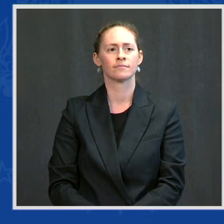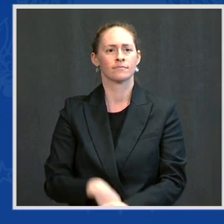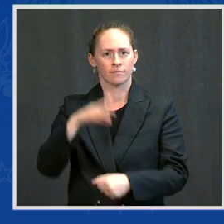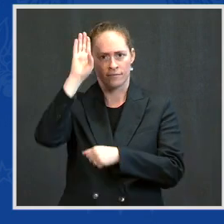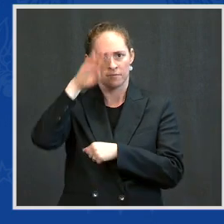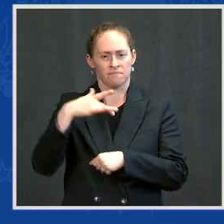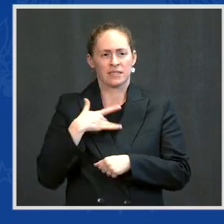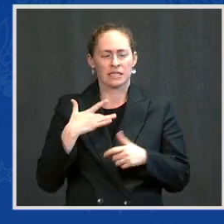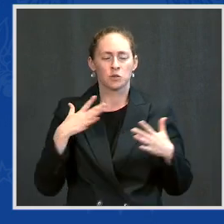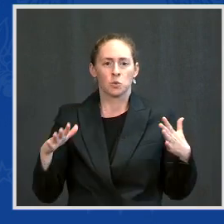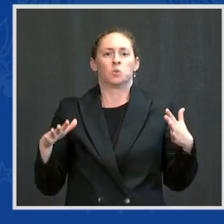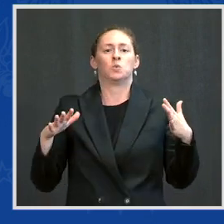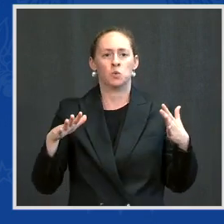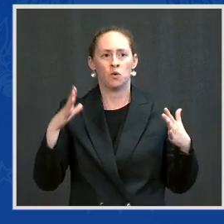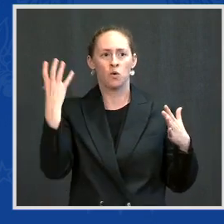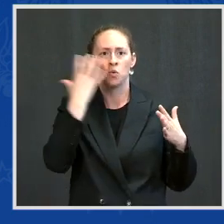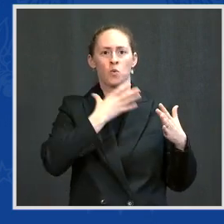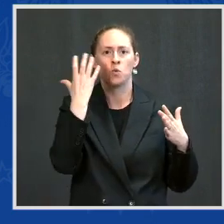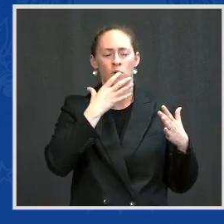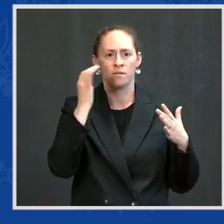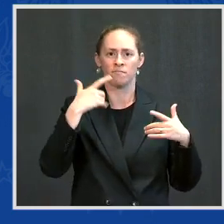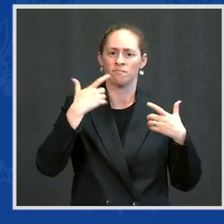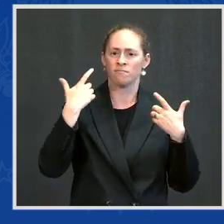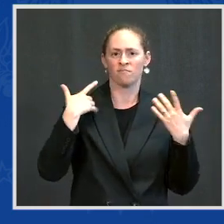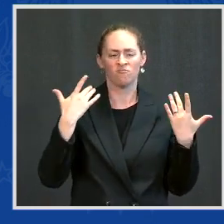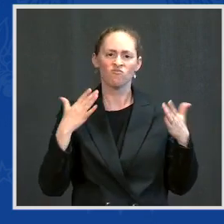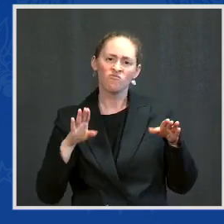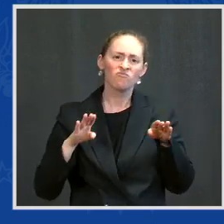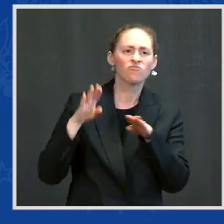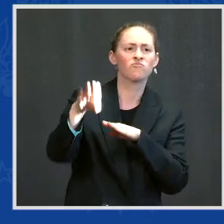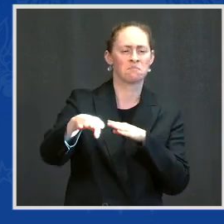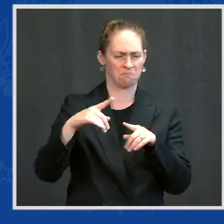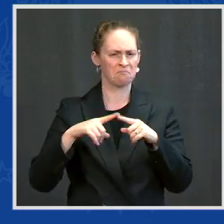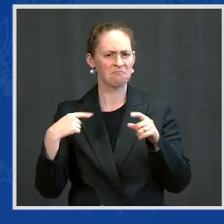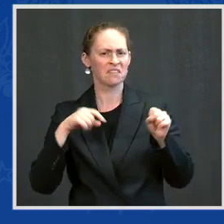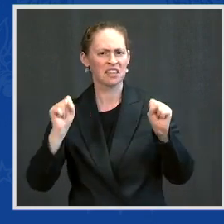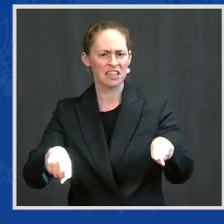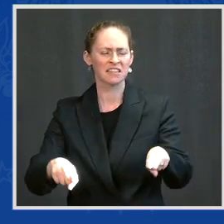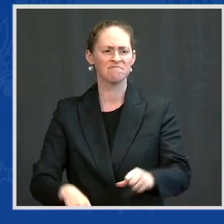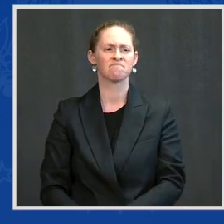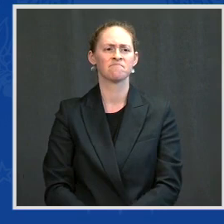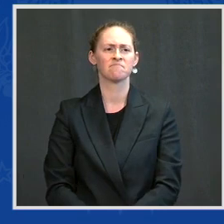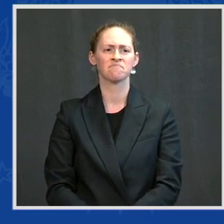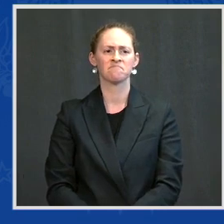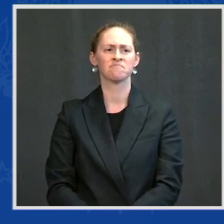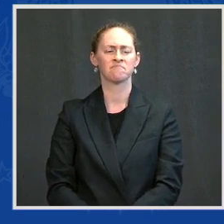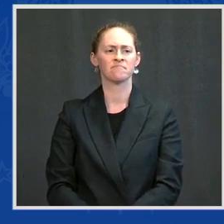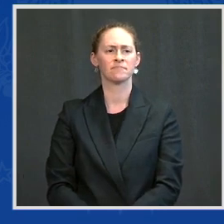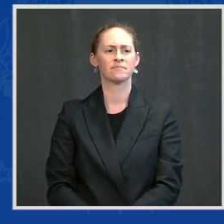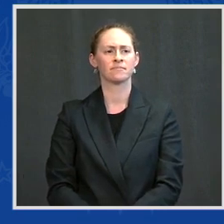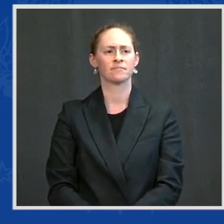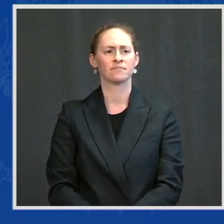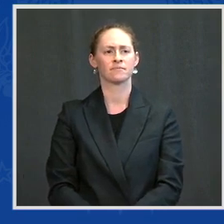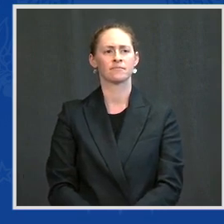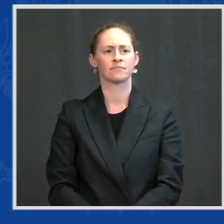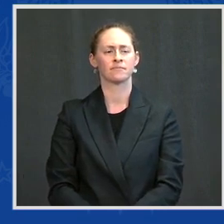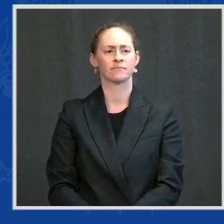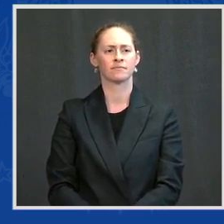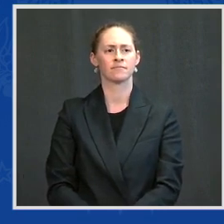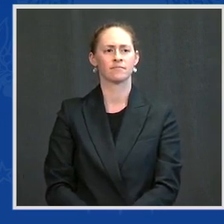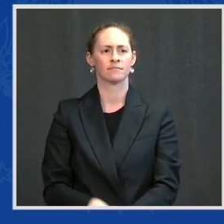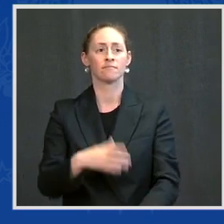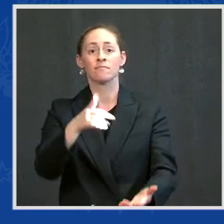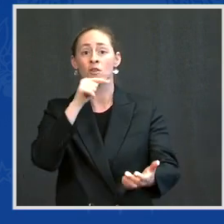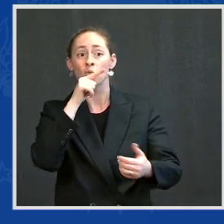proposal, but I think the nations that have that capacity are going to be continuing to work toward getting that done. And so